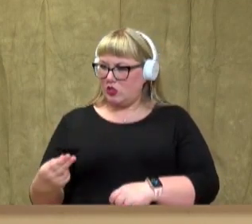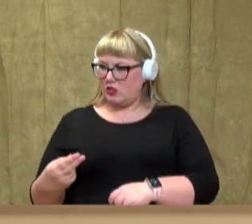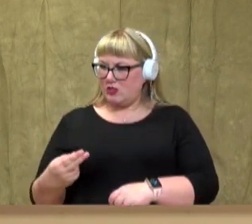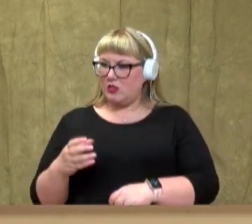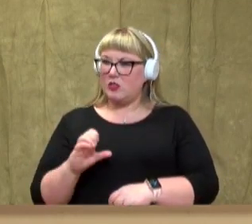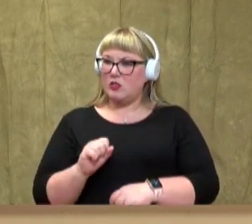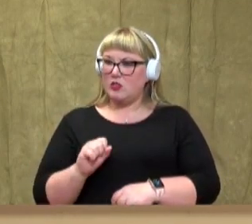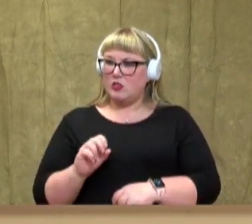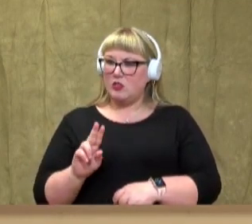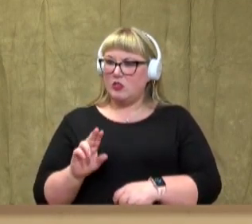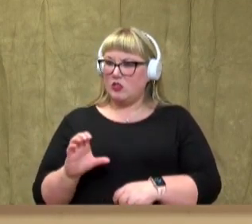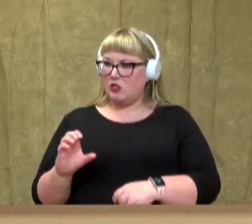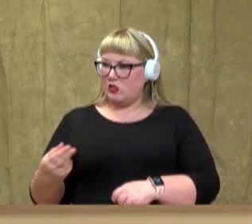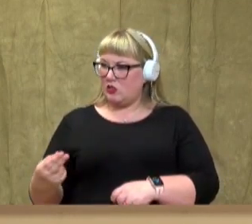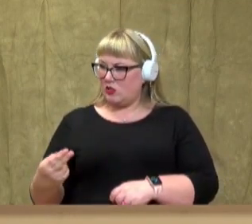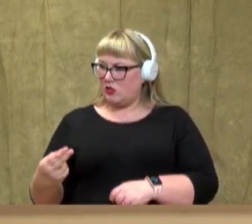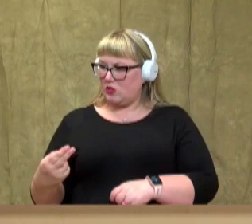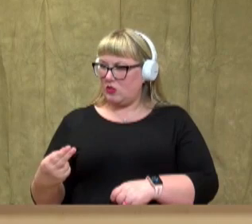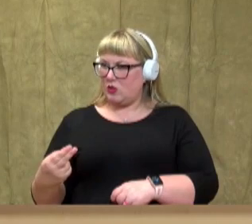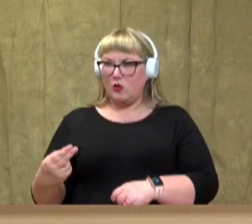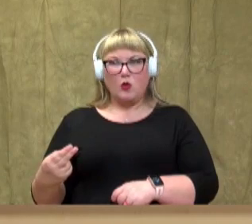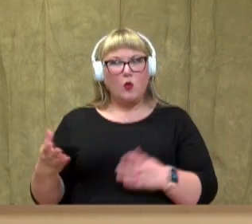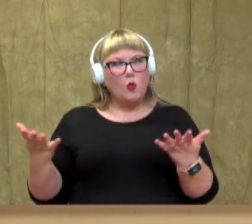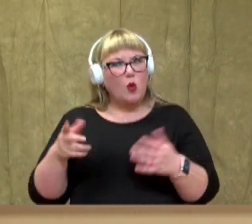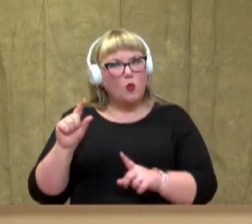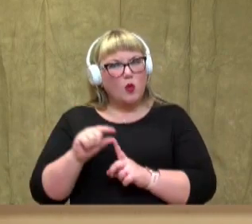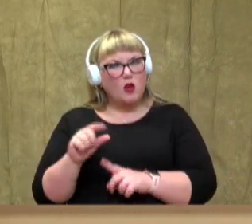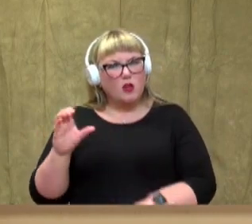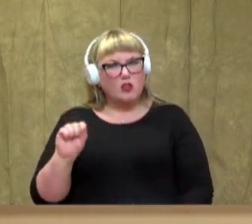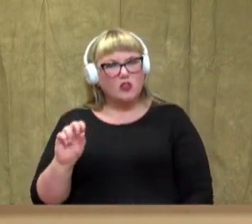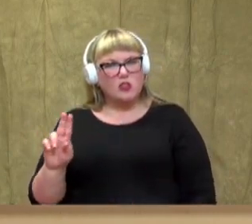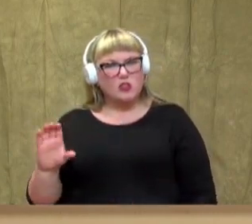Such. What word do you hear?